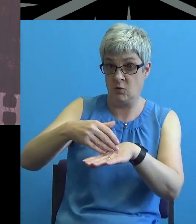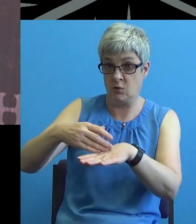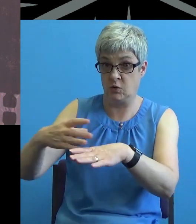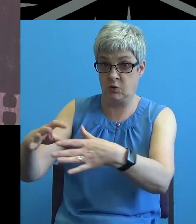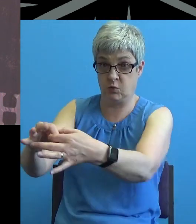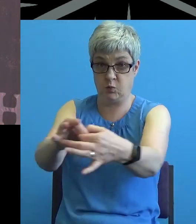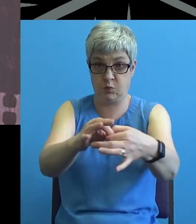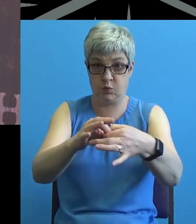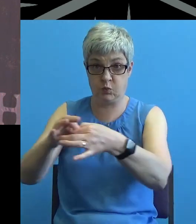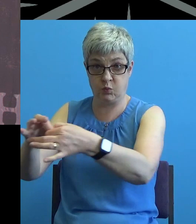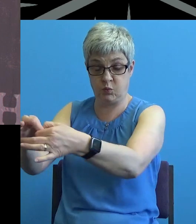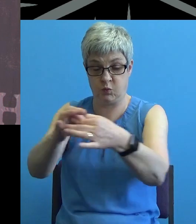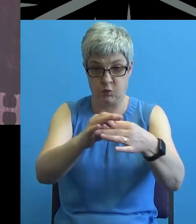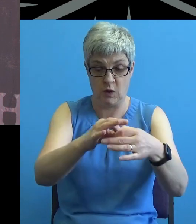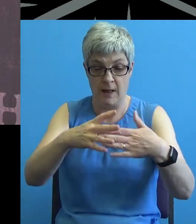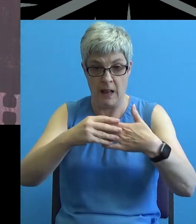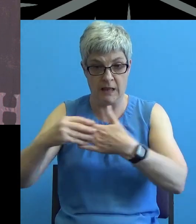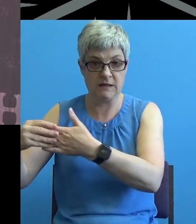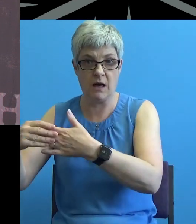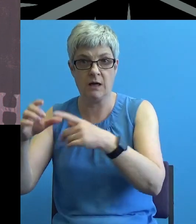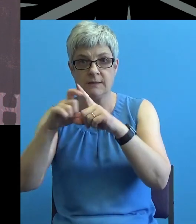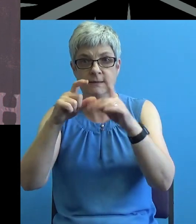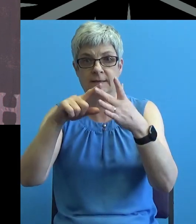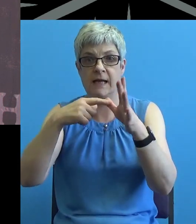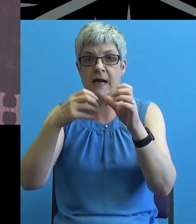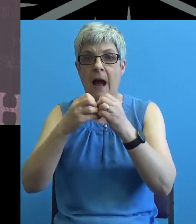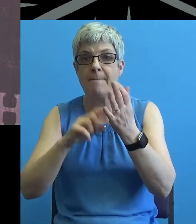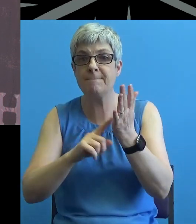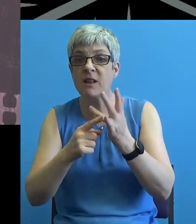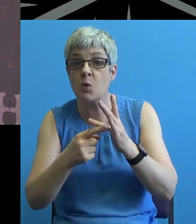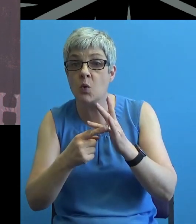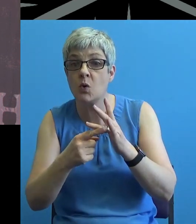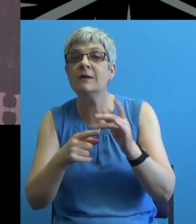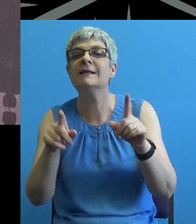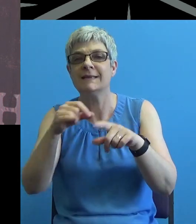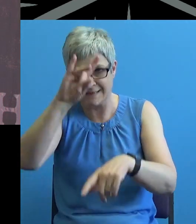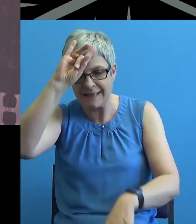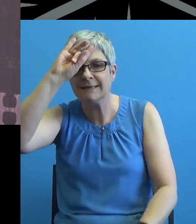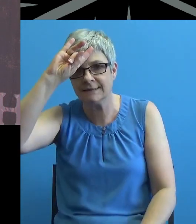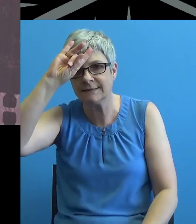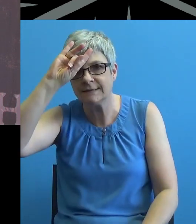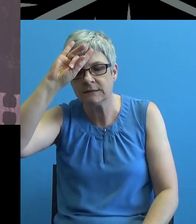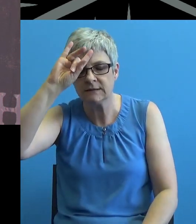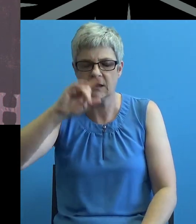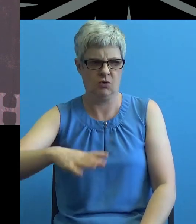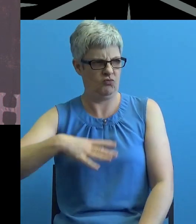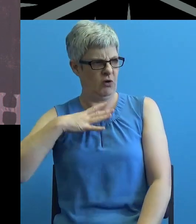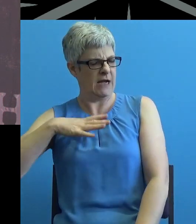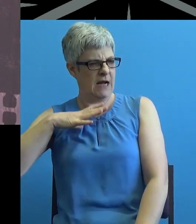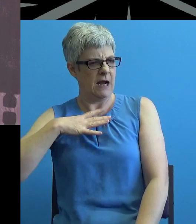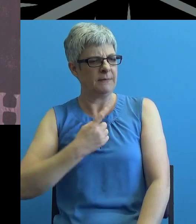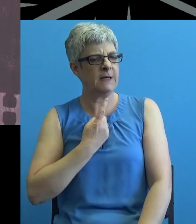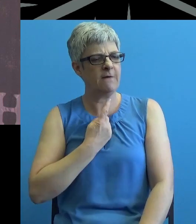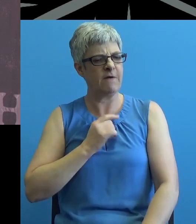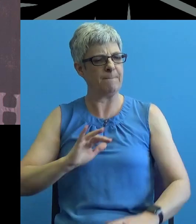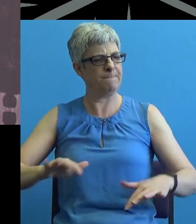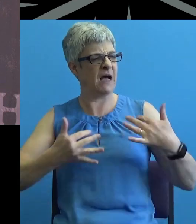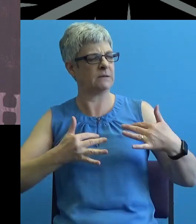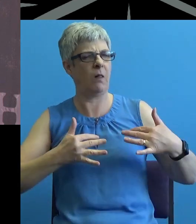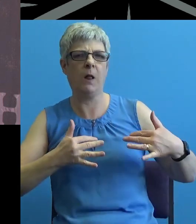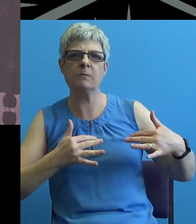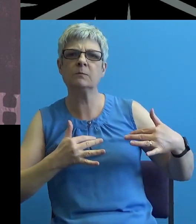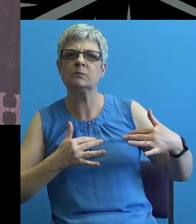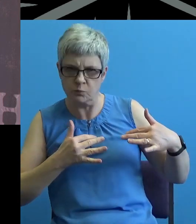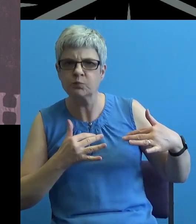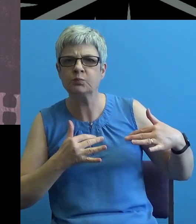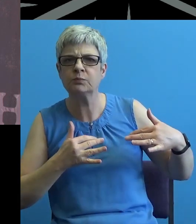gathered. Their leader, Diablo, also known as Satan, was readying himself for battle.